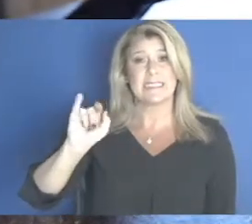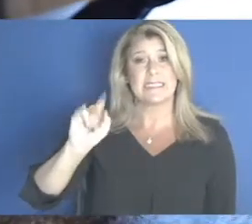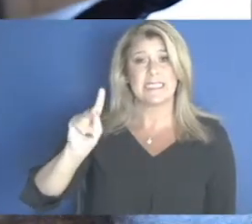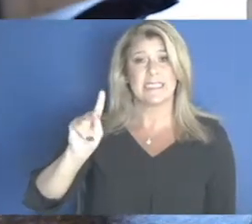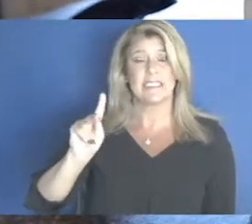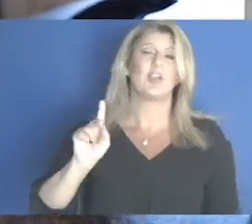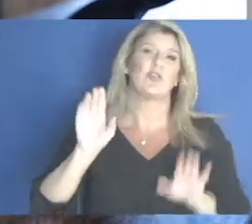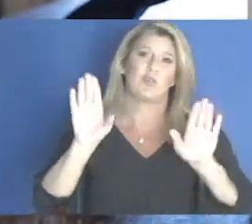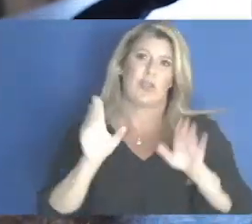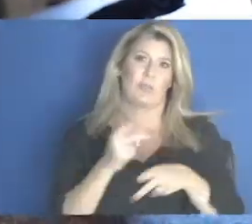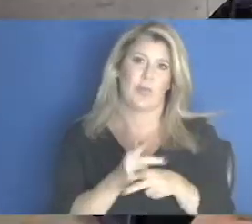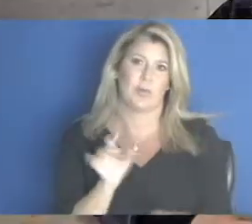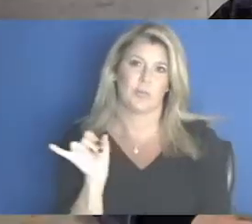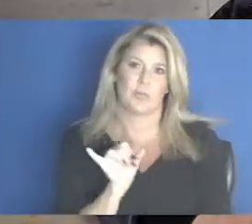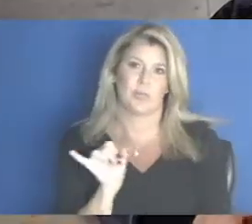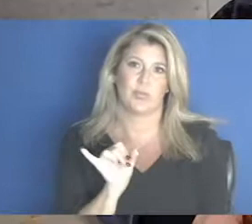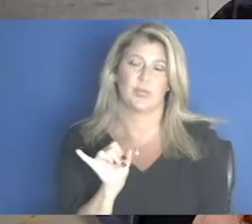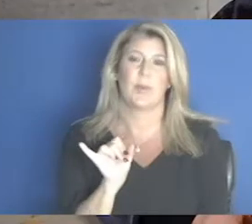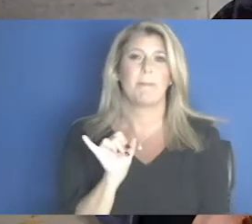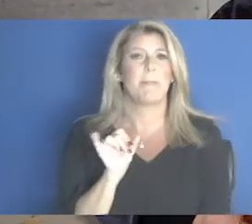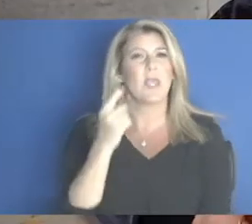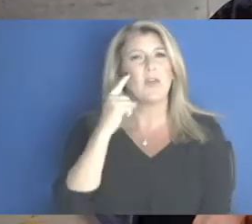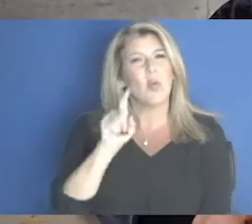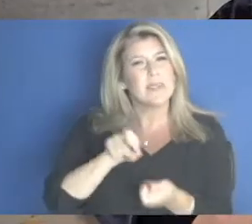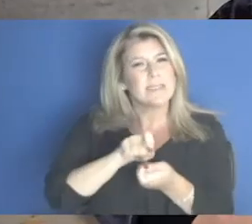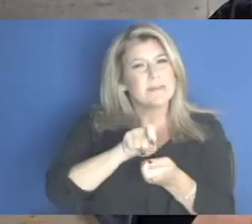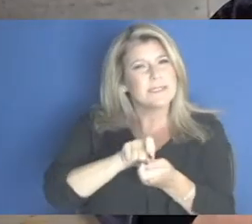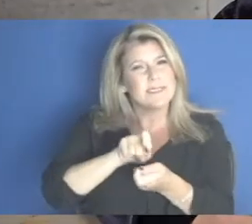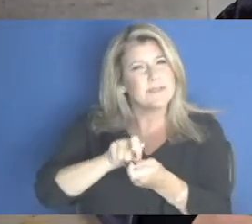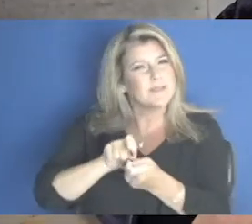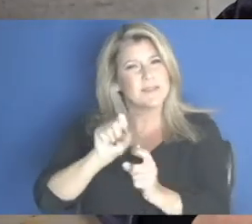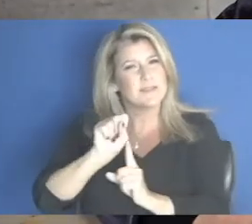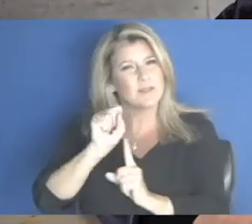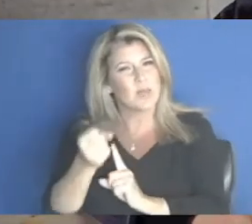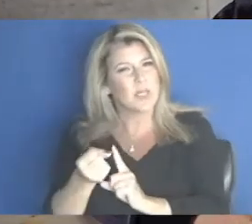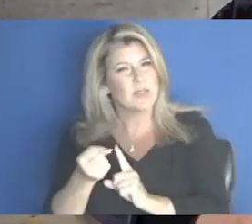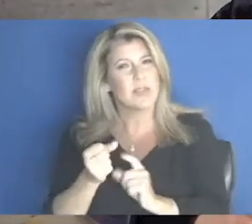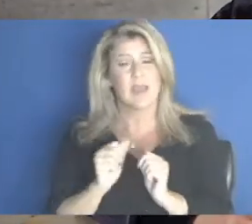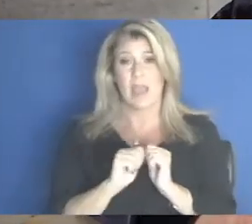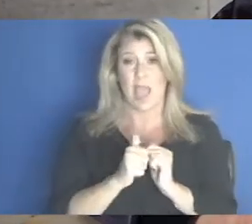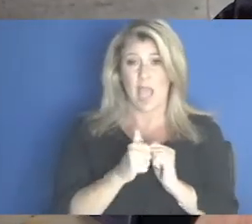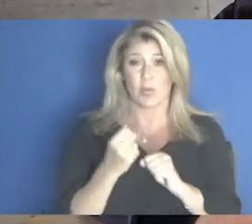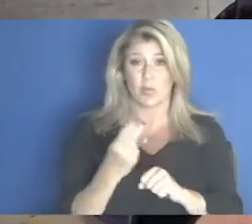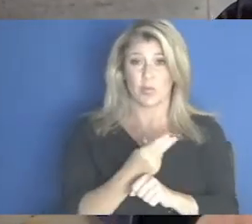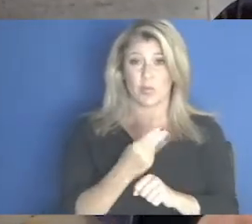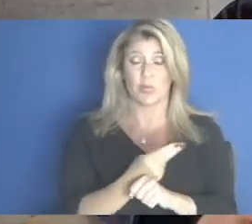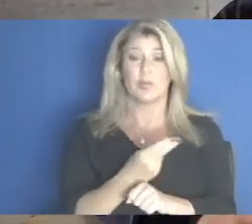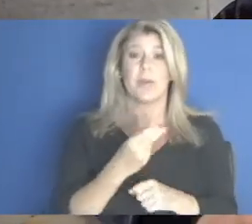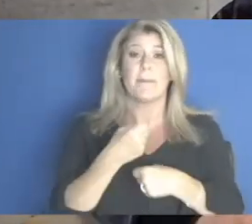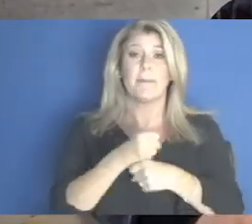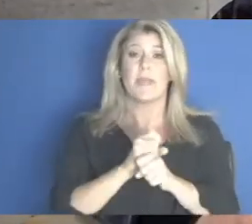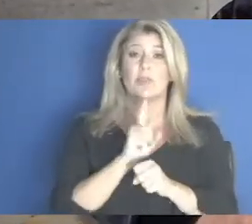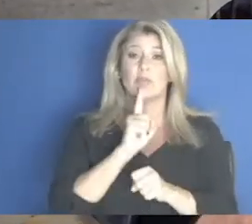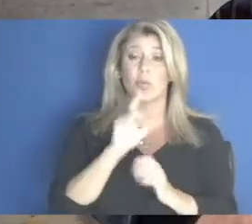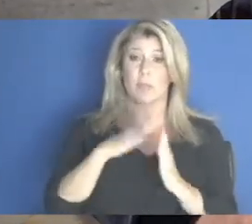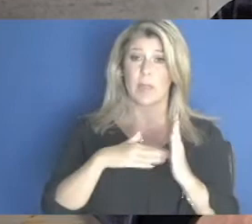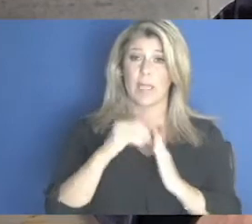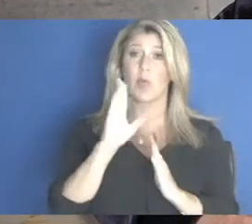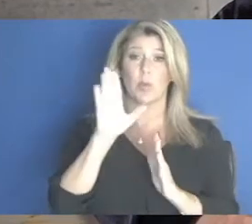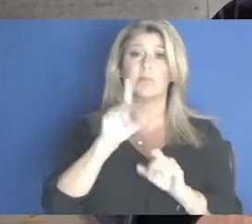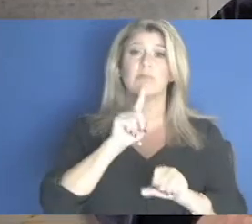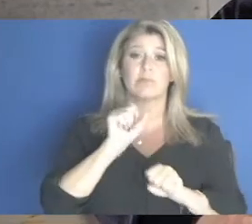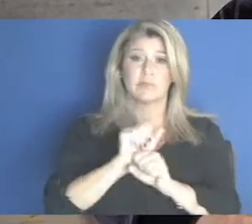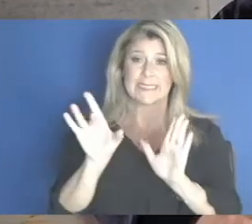Slick Stick is a great product. It's only for certain situations. What it does, it makes sure that your paint sticks